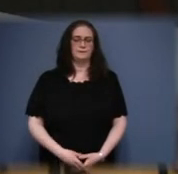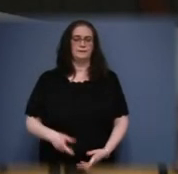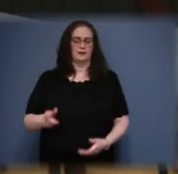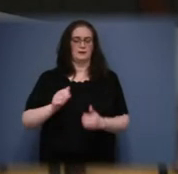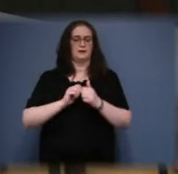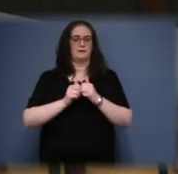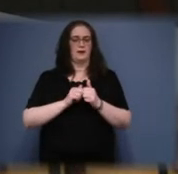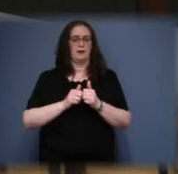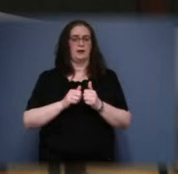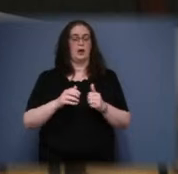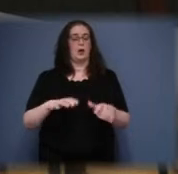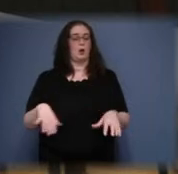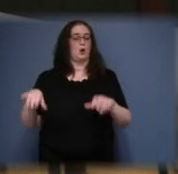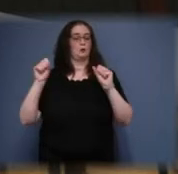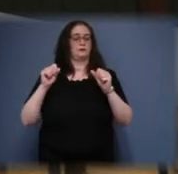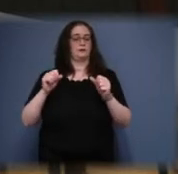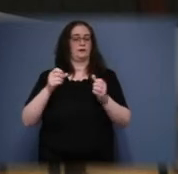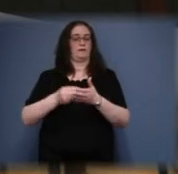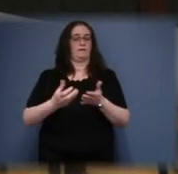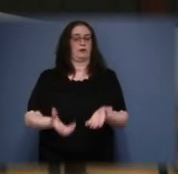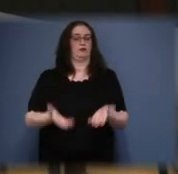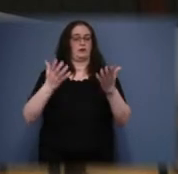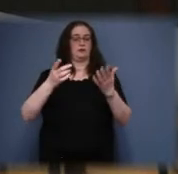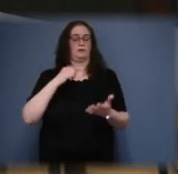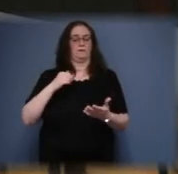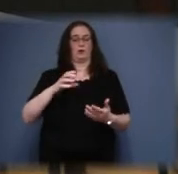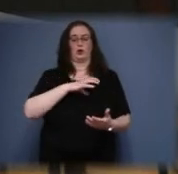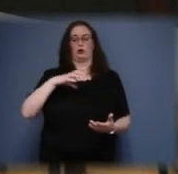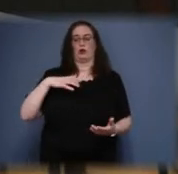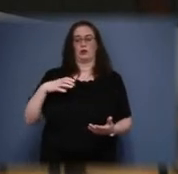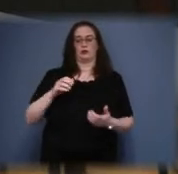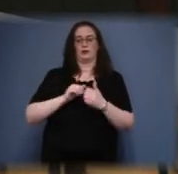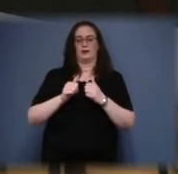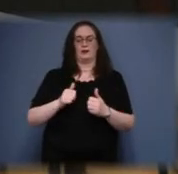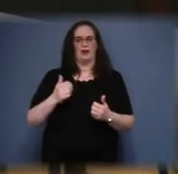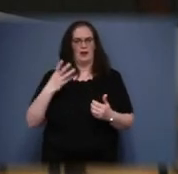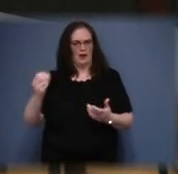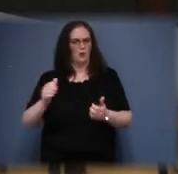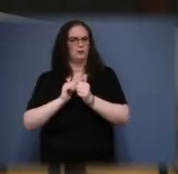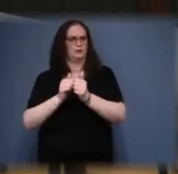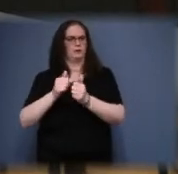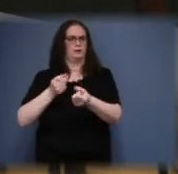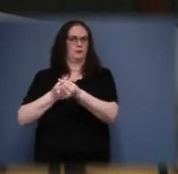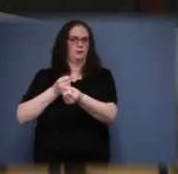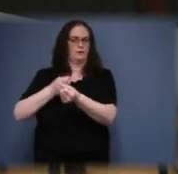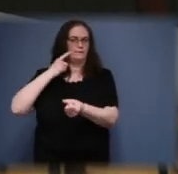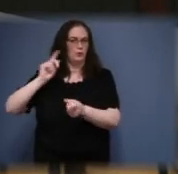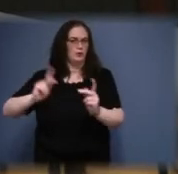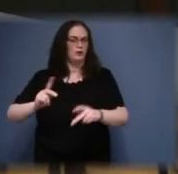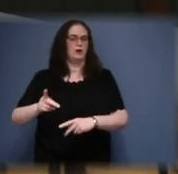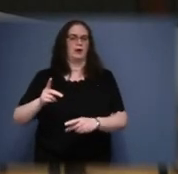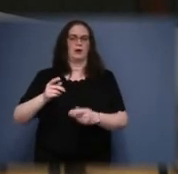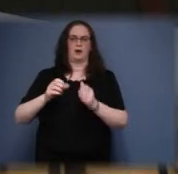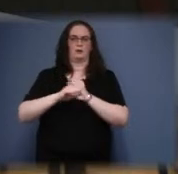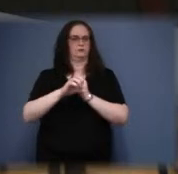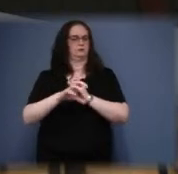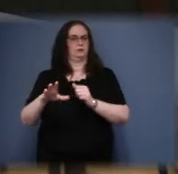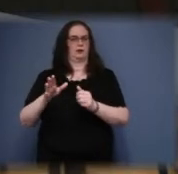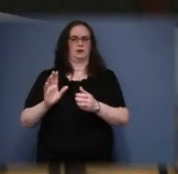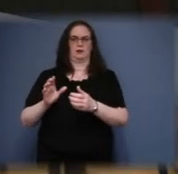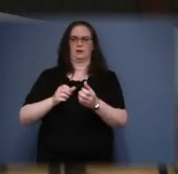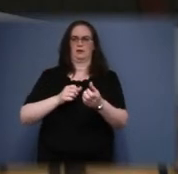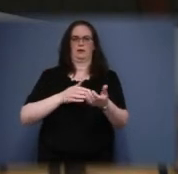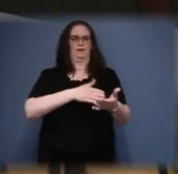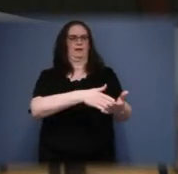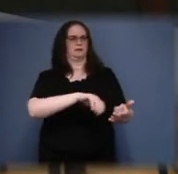Campaigning and hosting a fundraiser for congressional candidates, outwardly campaigning for candidates and outwardly campaigning against candidates.